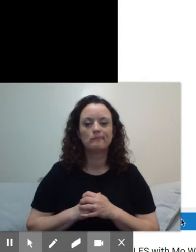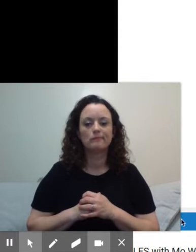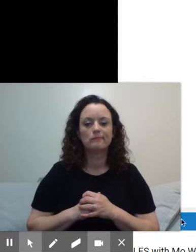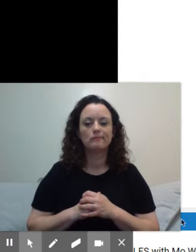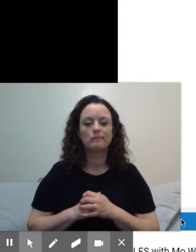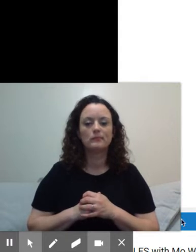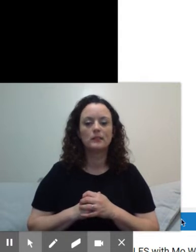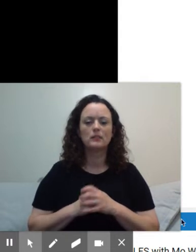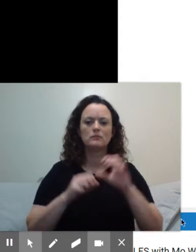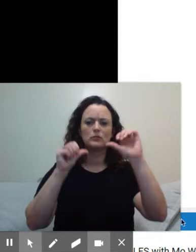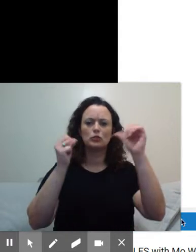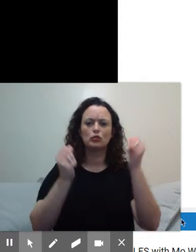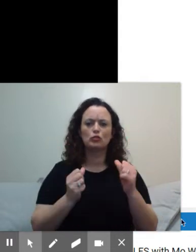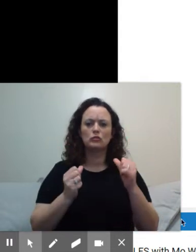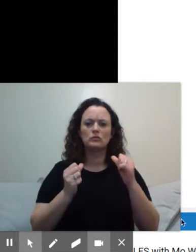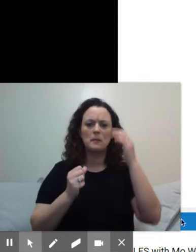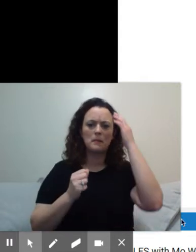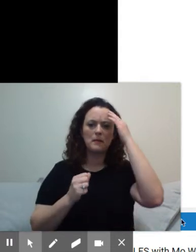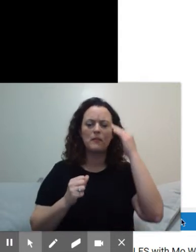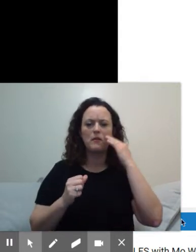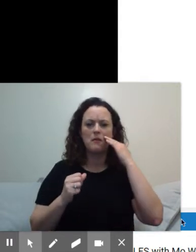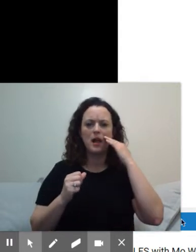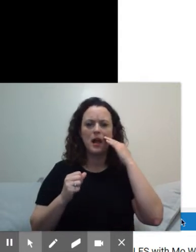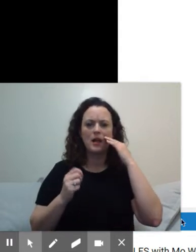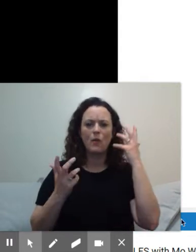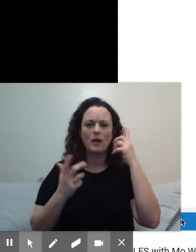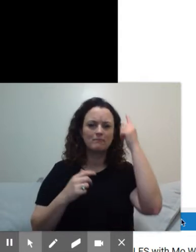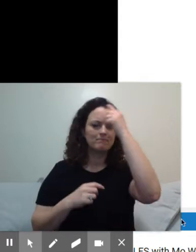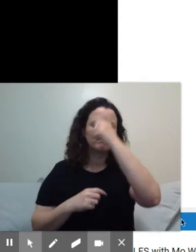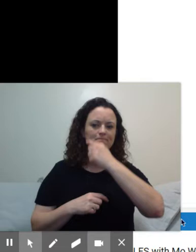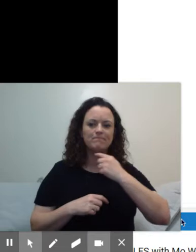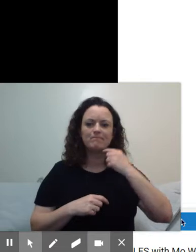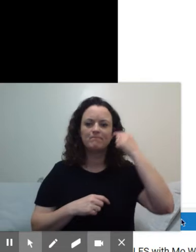Now, the shape of an author's head is a circle.